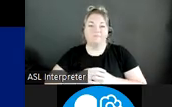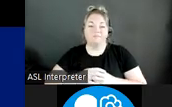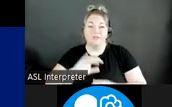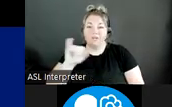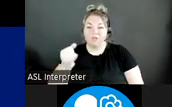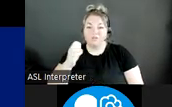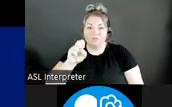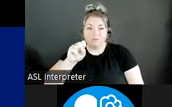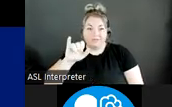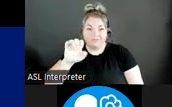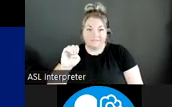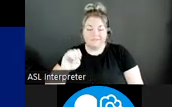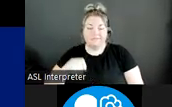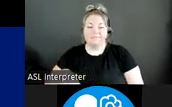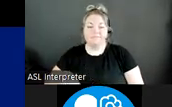Jesse.